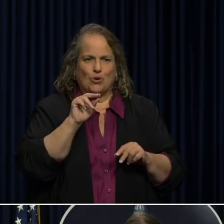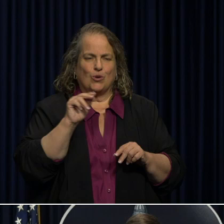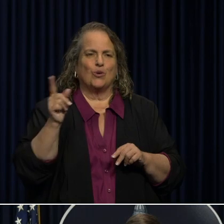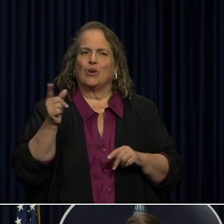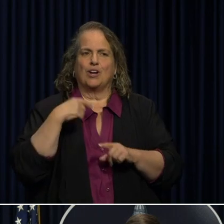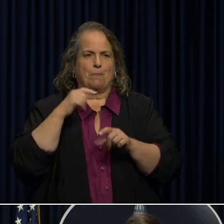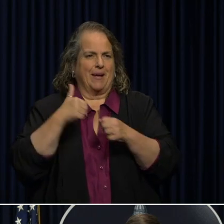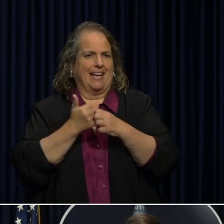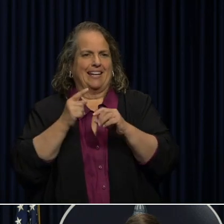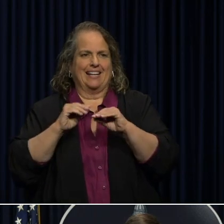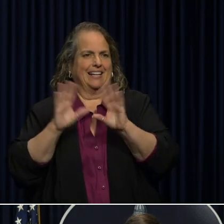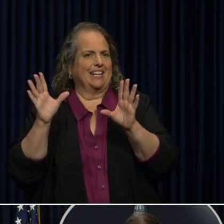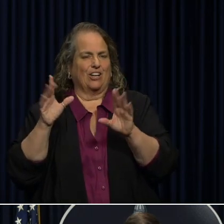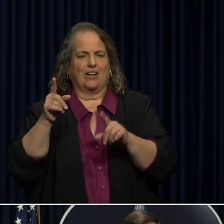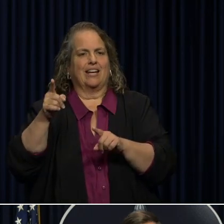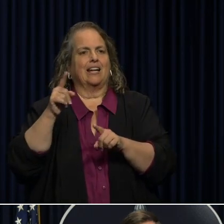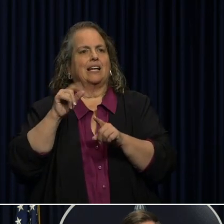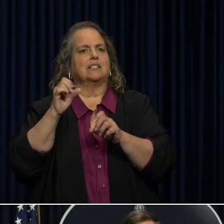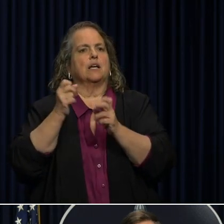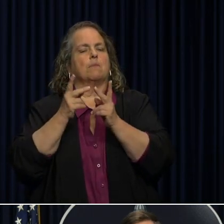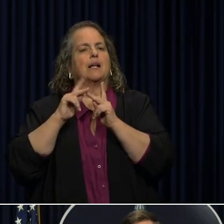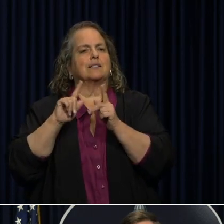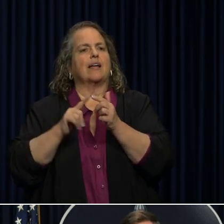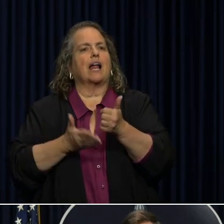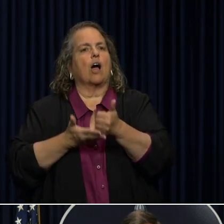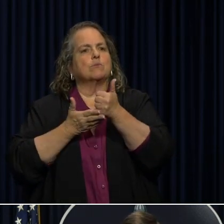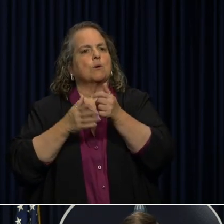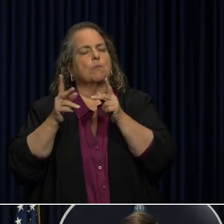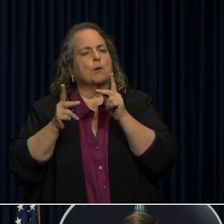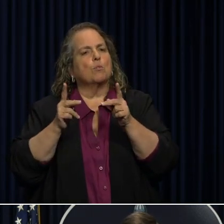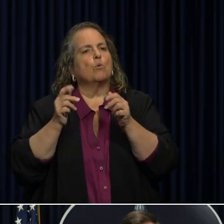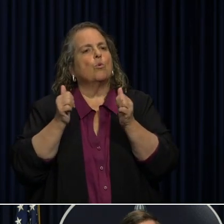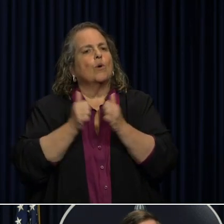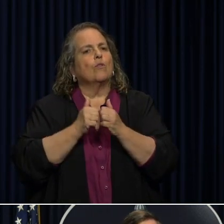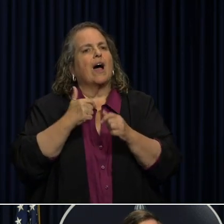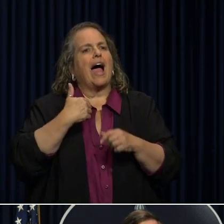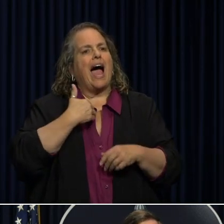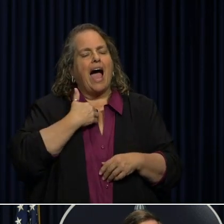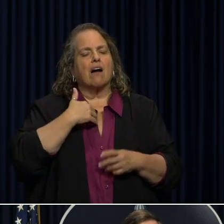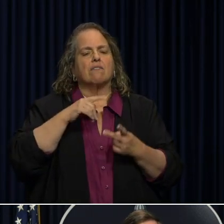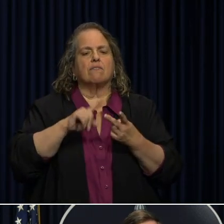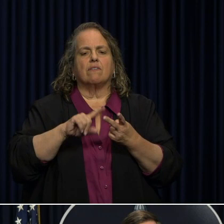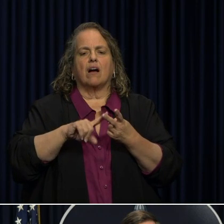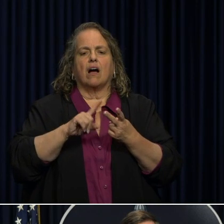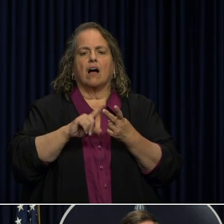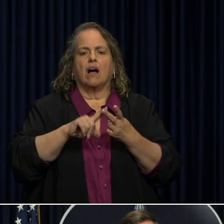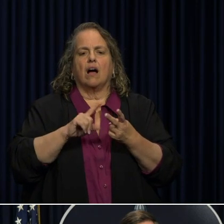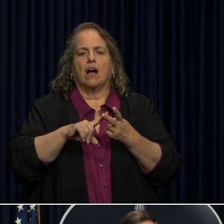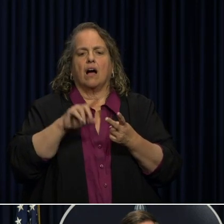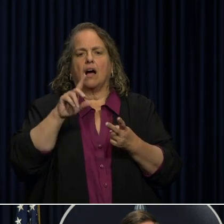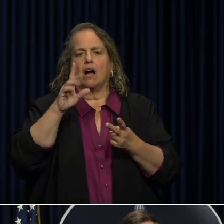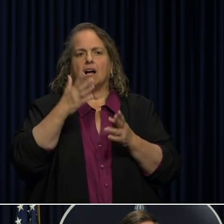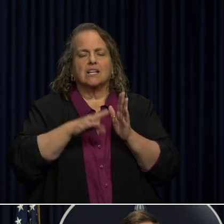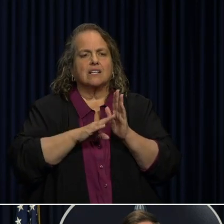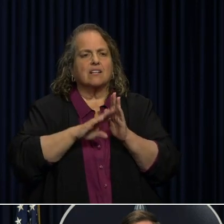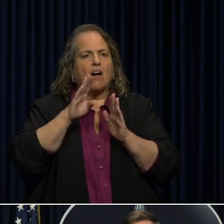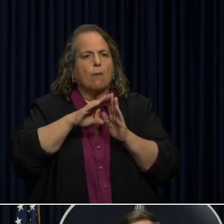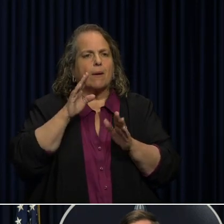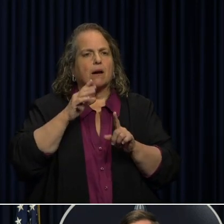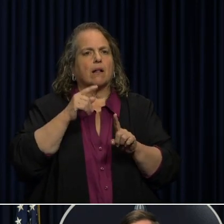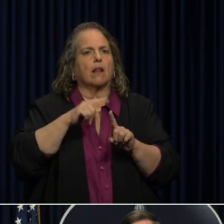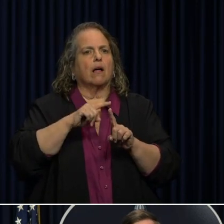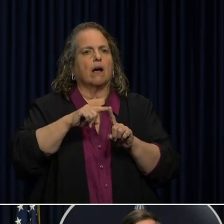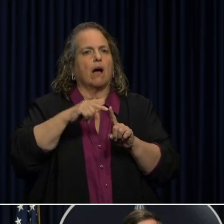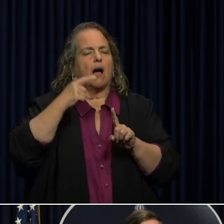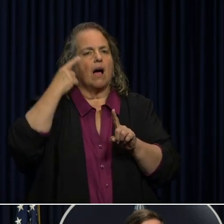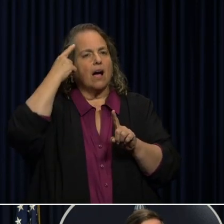clear. It is a facility that helps those with developmental disabilities, and I want to make sure that